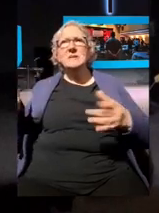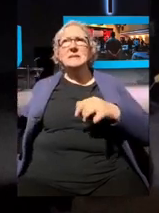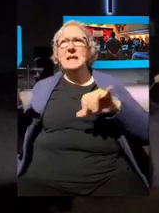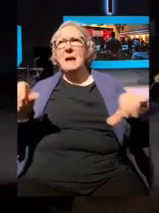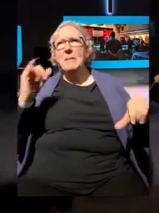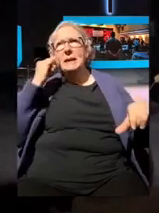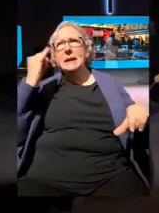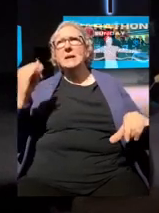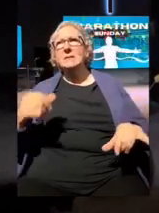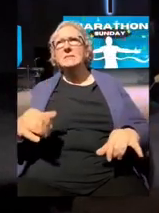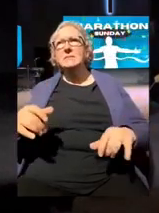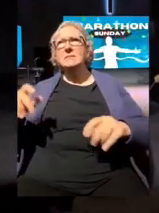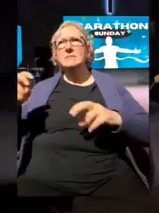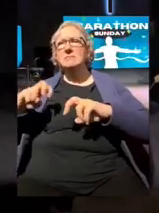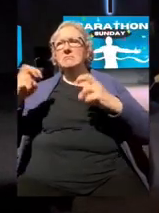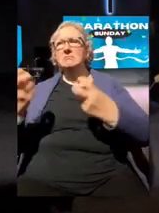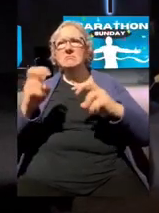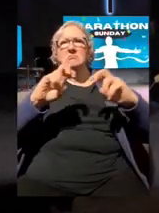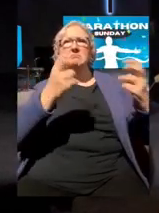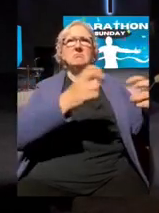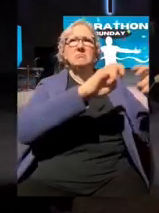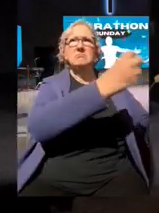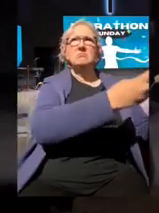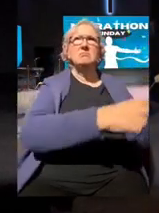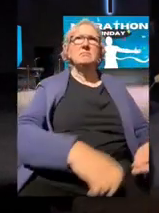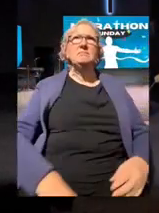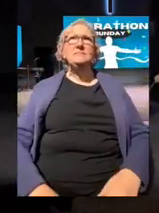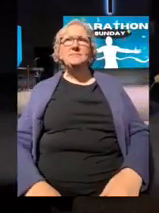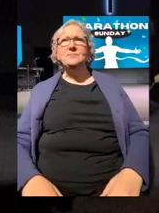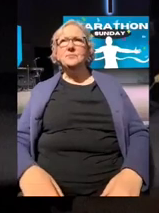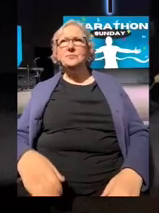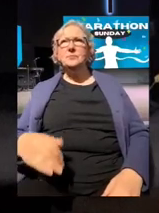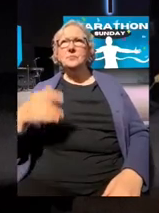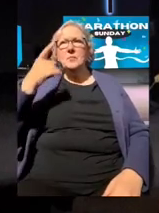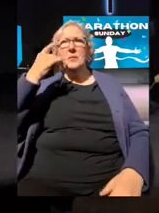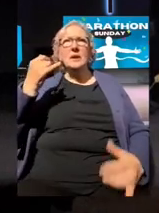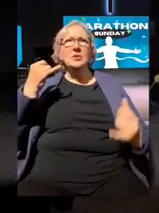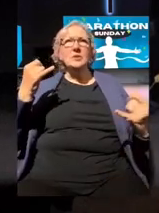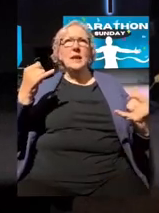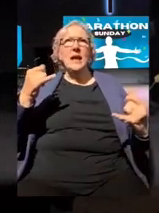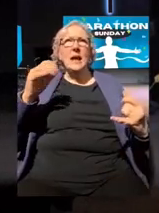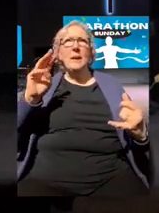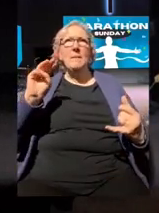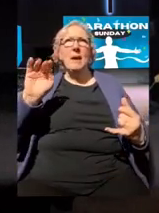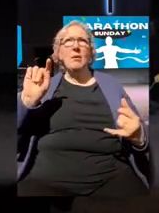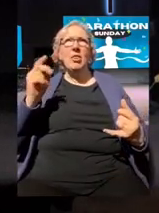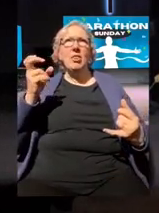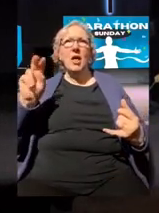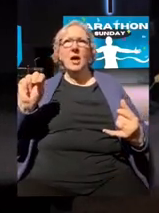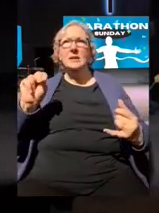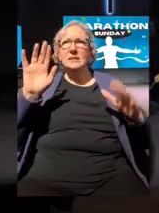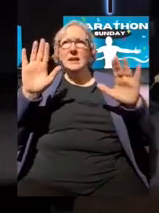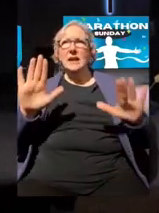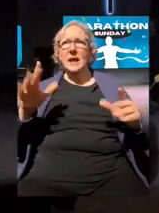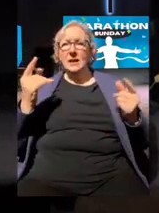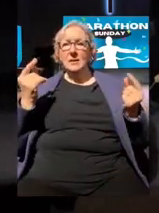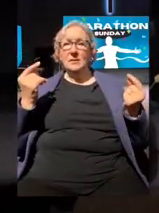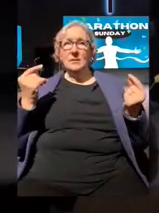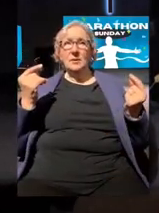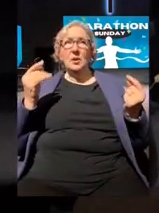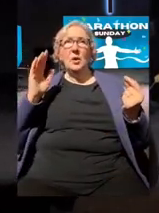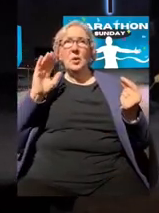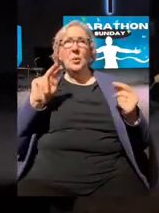So because today is Marathon Sunday, what we're going to do is we're going to look at some